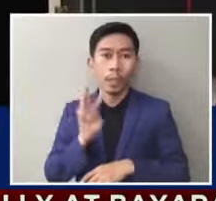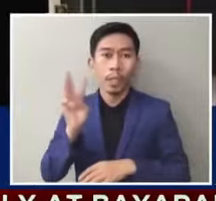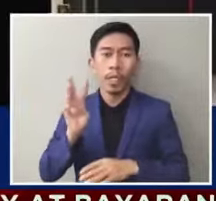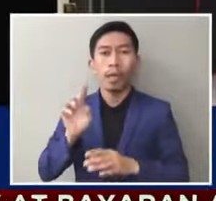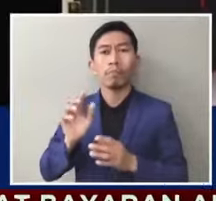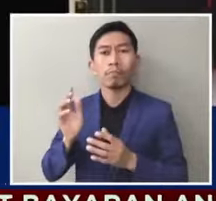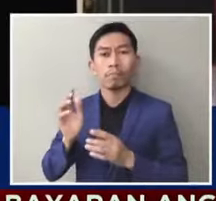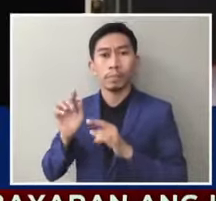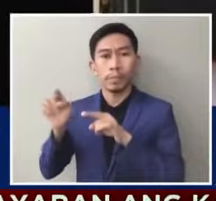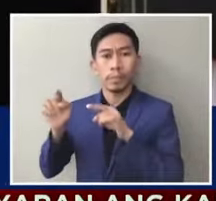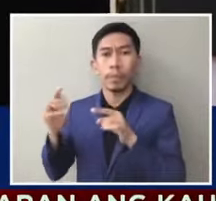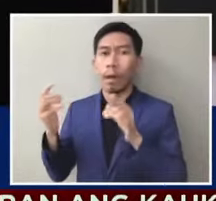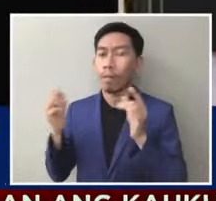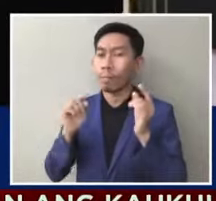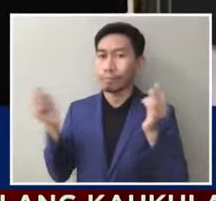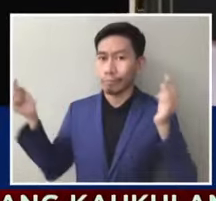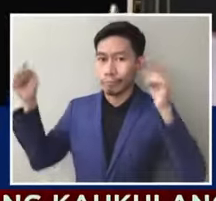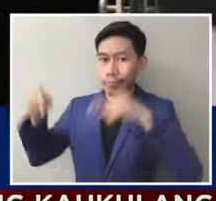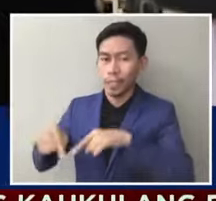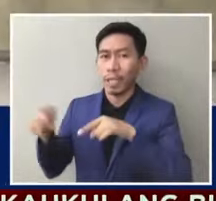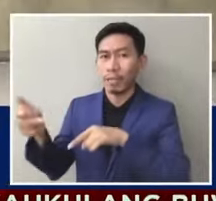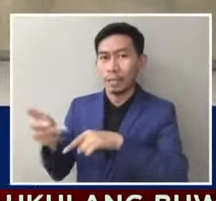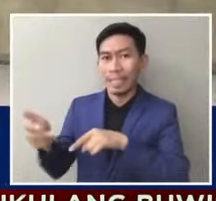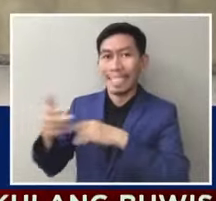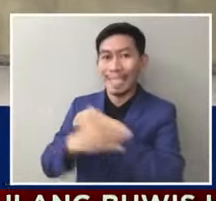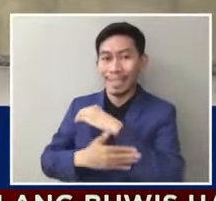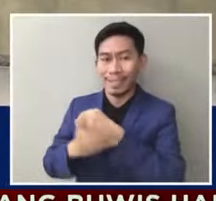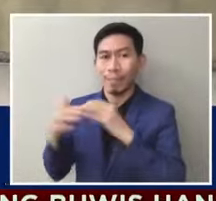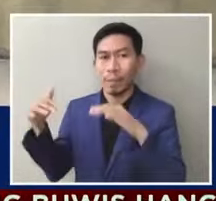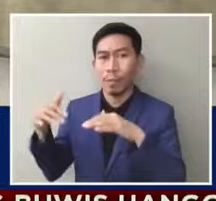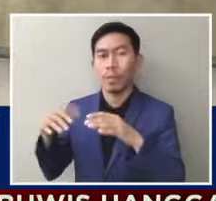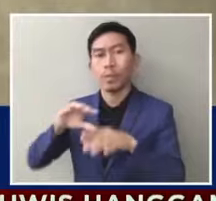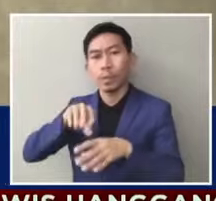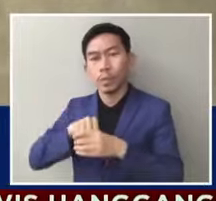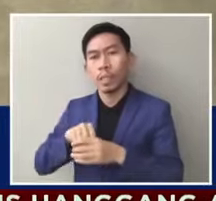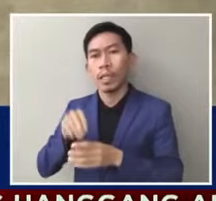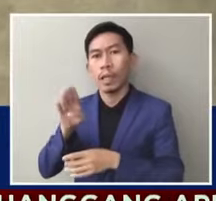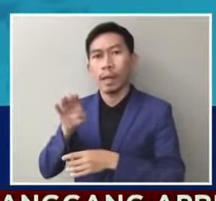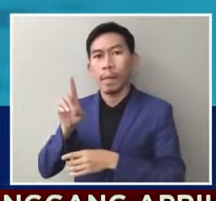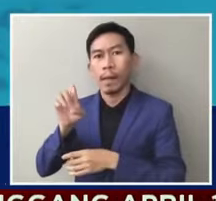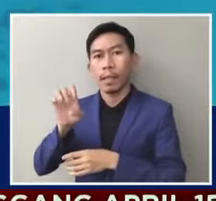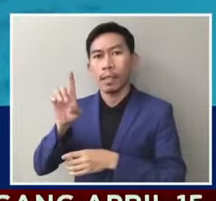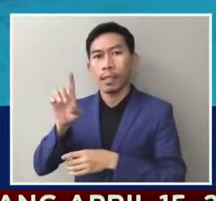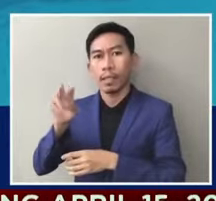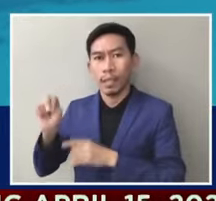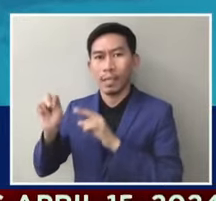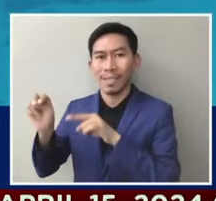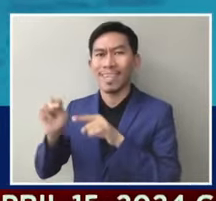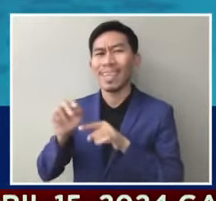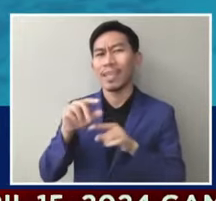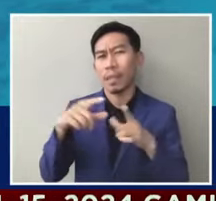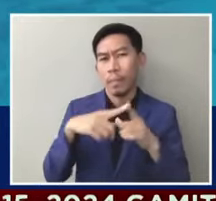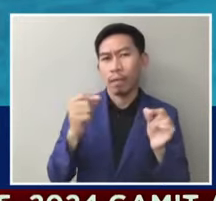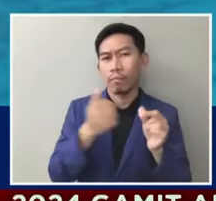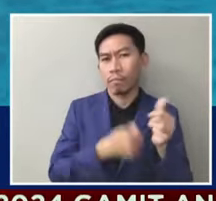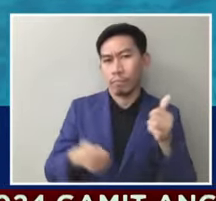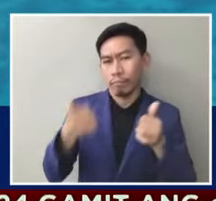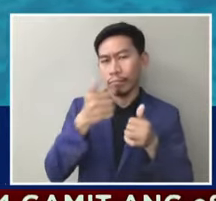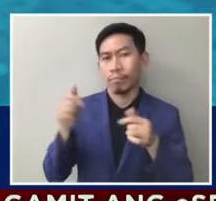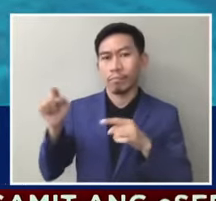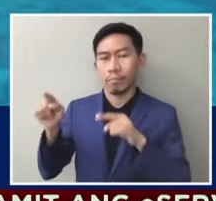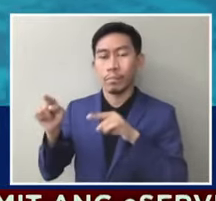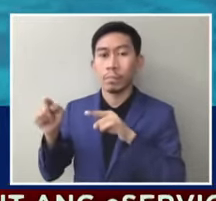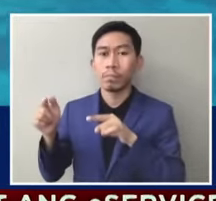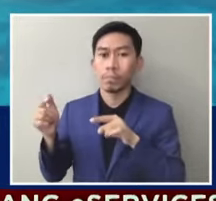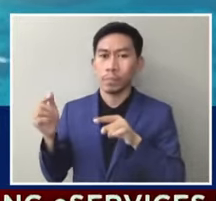summit kasama sina US President Joe Biden at Japanese Prime Minister Fumio Kishida. Inaasahan sentro ng pulong ang pagtugon